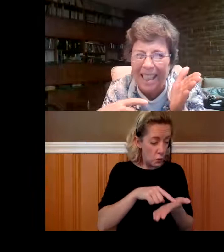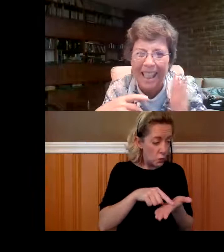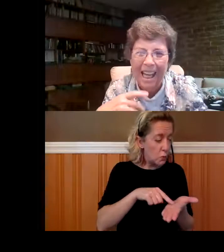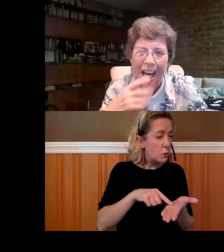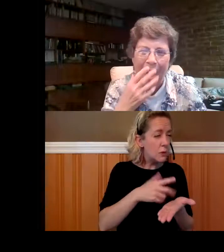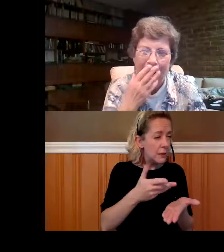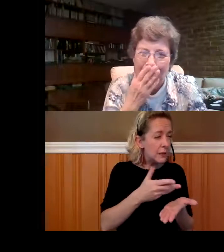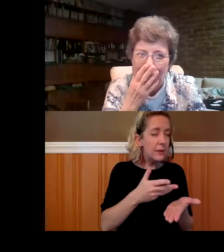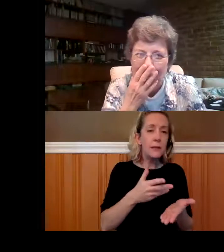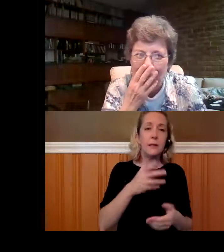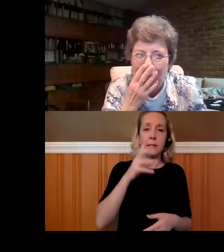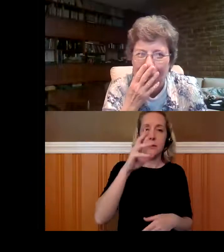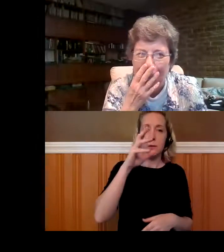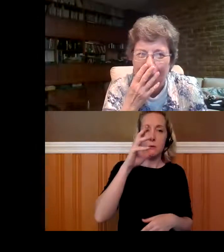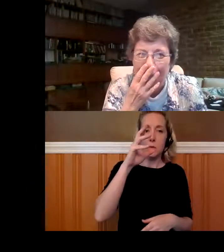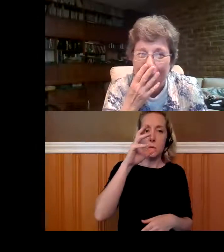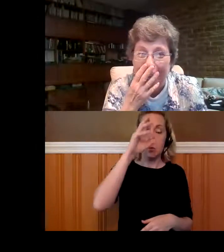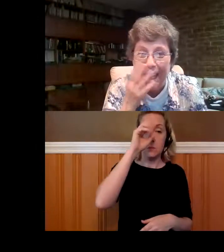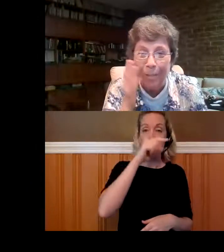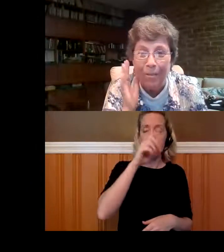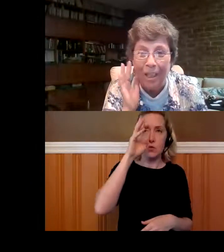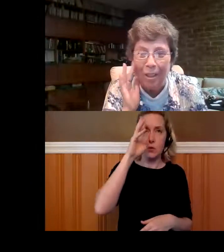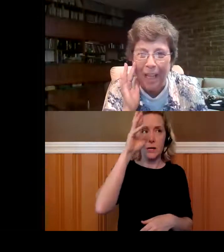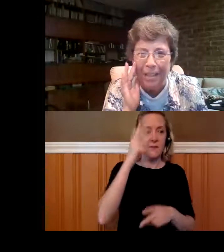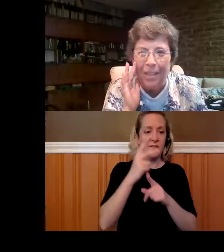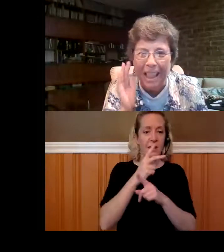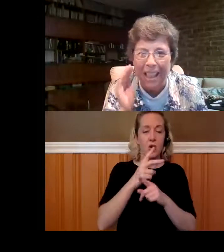So the guy had to be very creative to get across